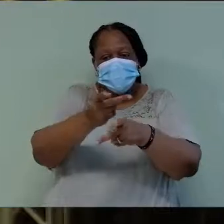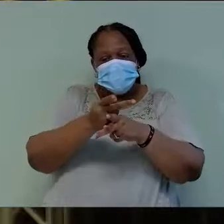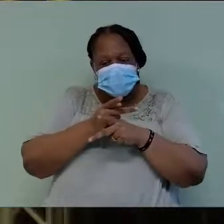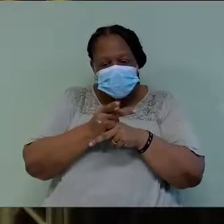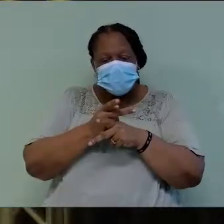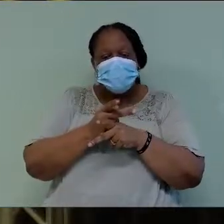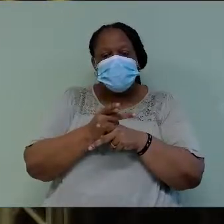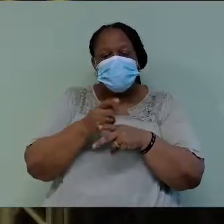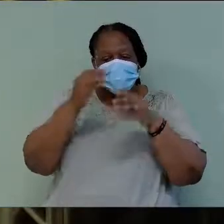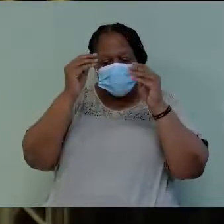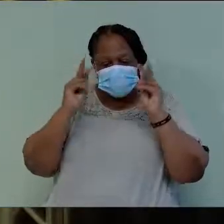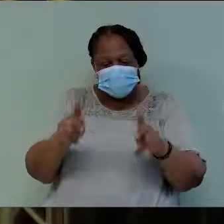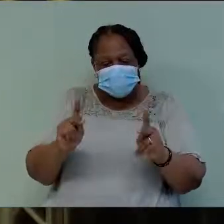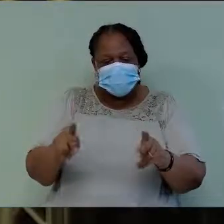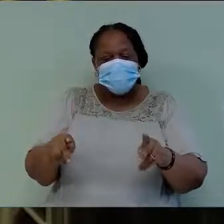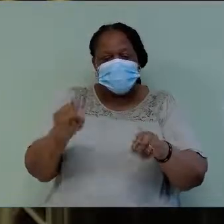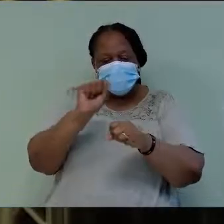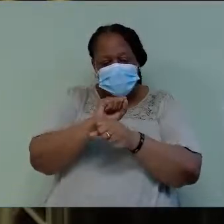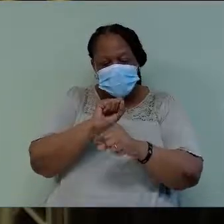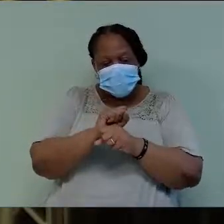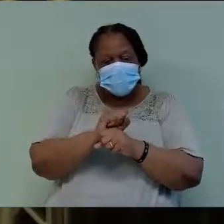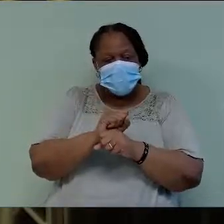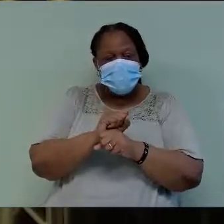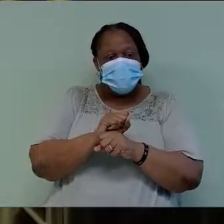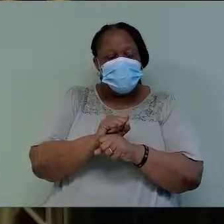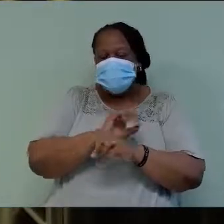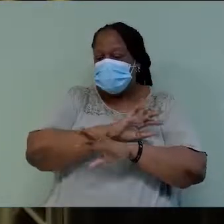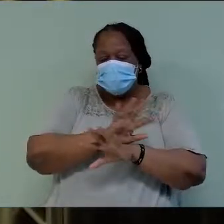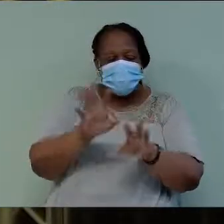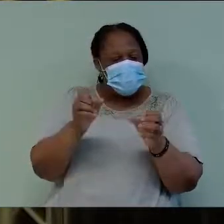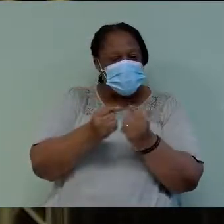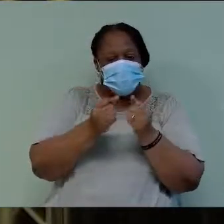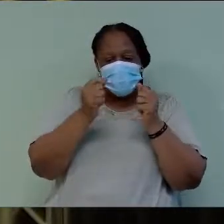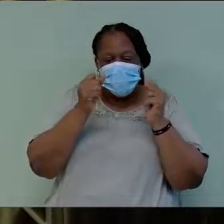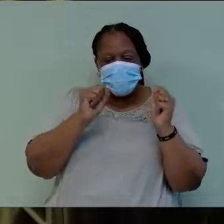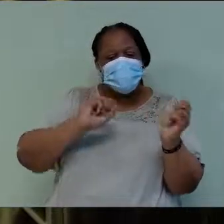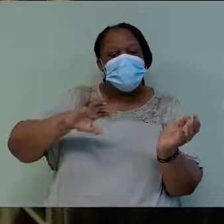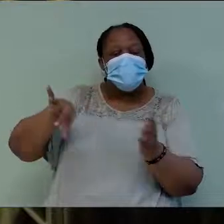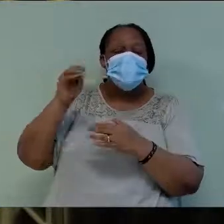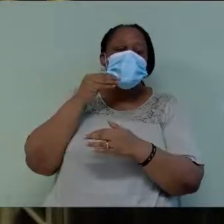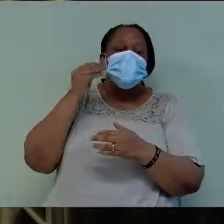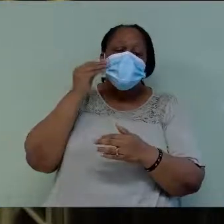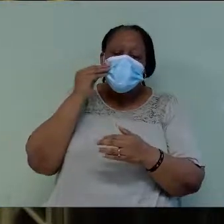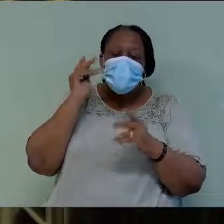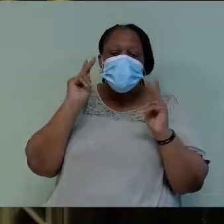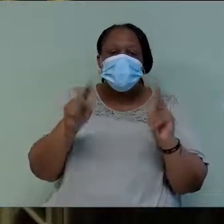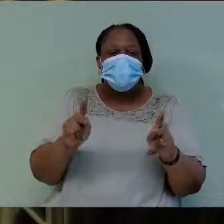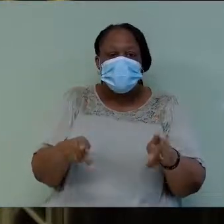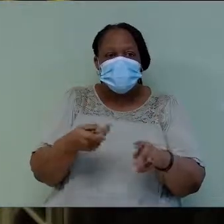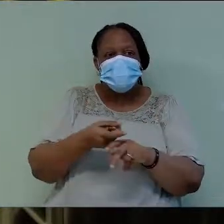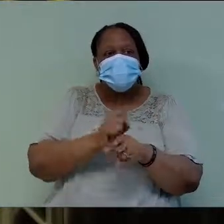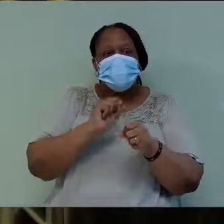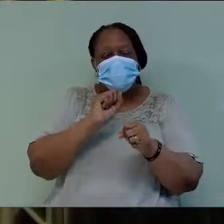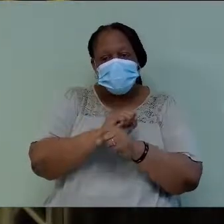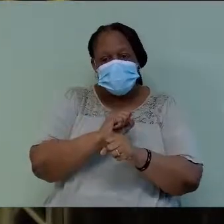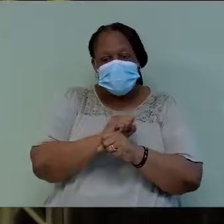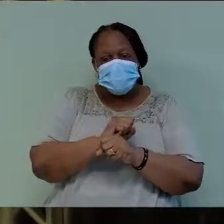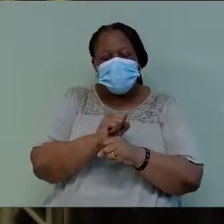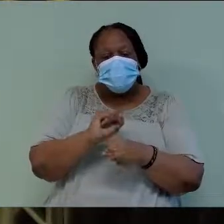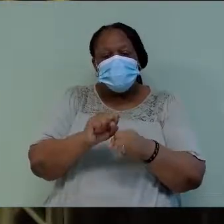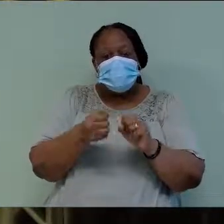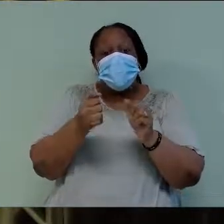employed. These employers do not want to lay off their staff or terminate them due to